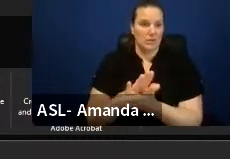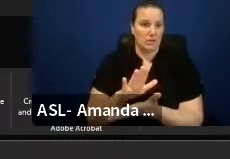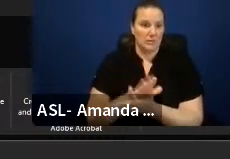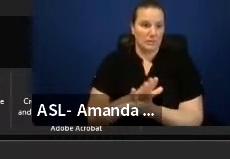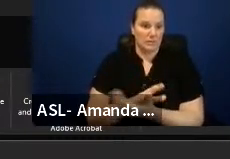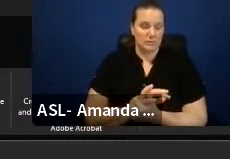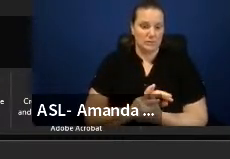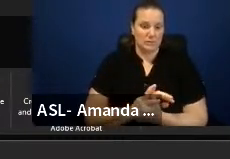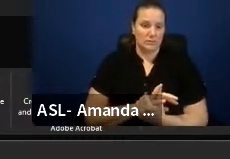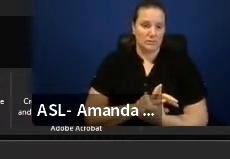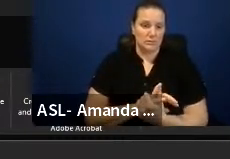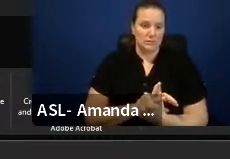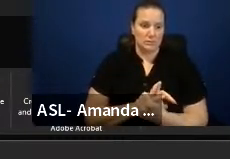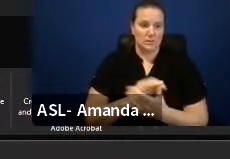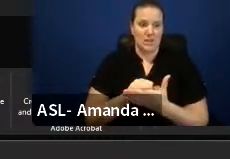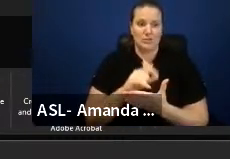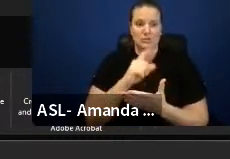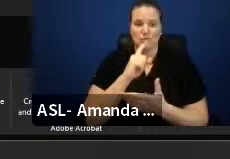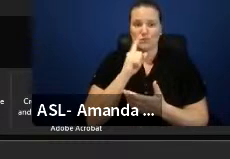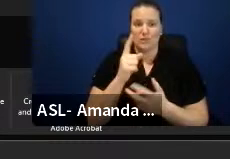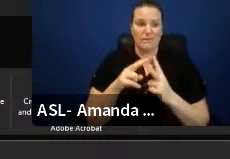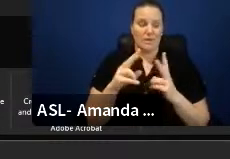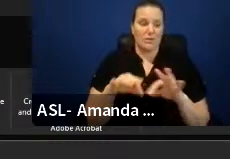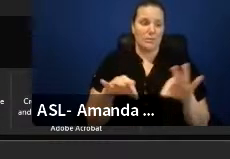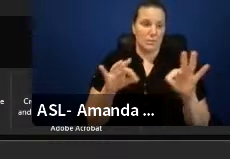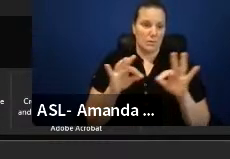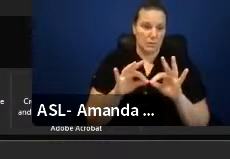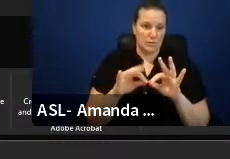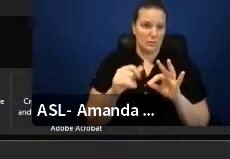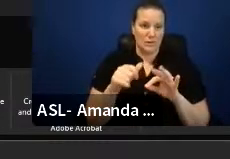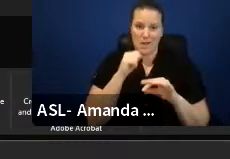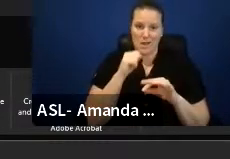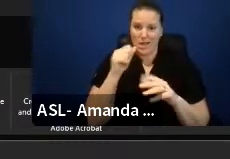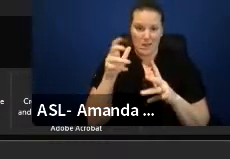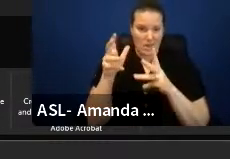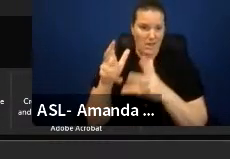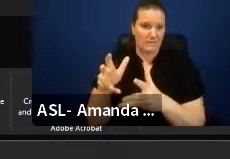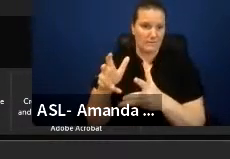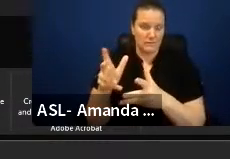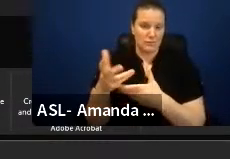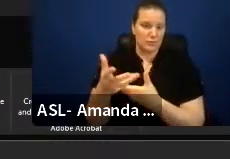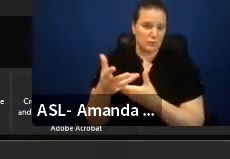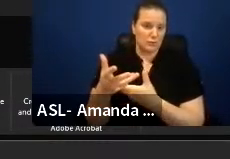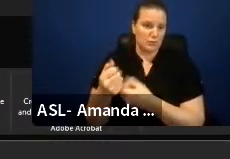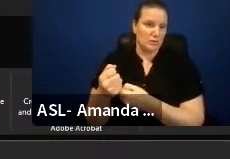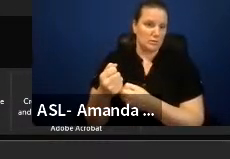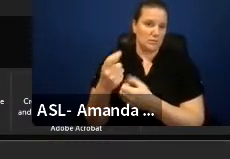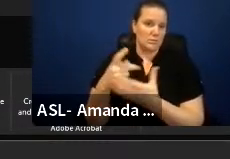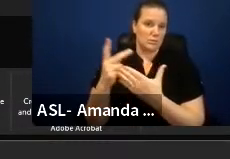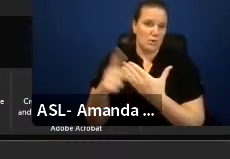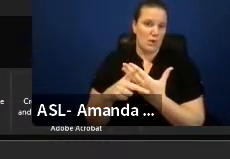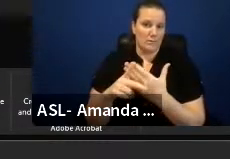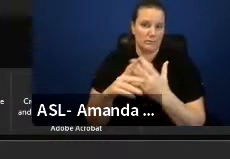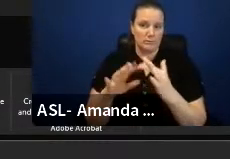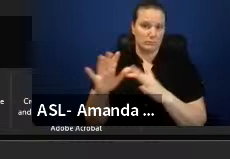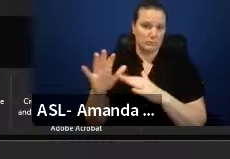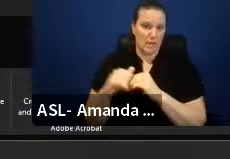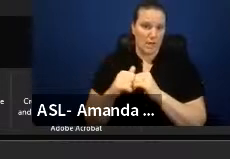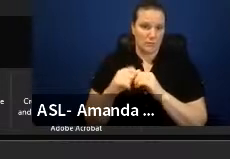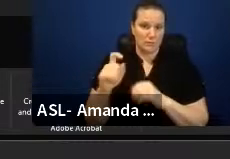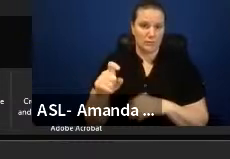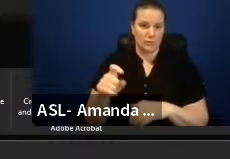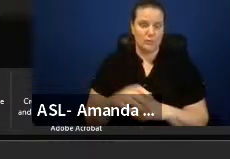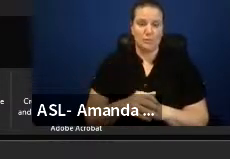think is really also very important, so that we're not left to just trust that the program runs the way it's supposed to.